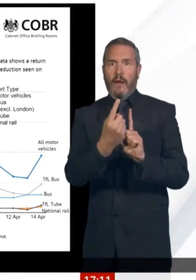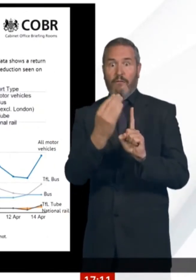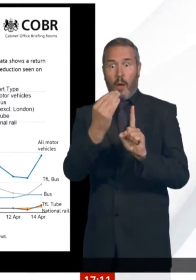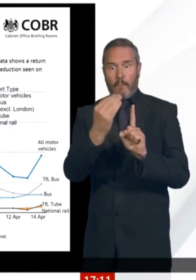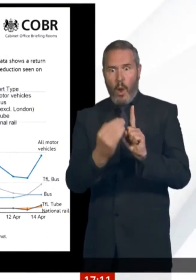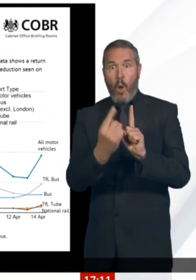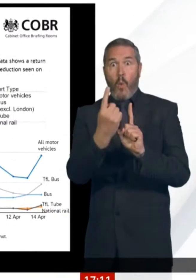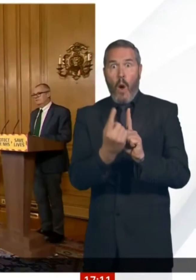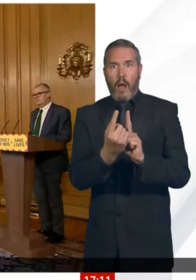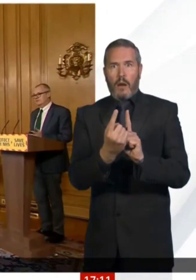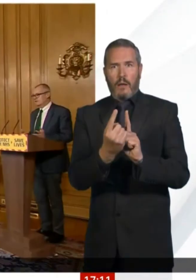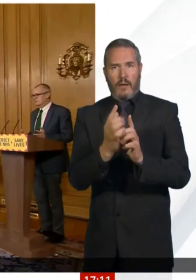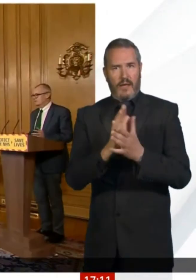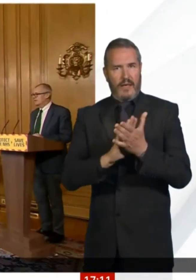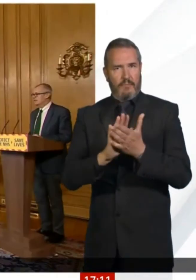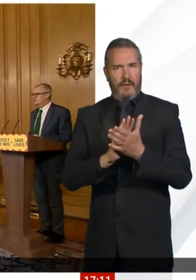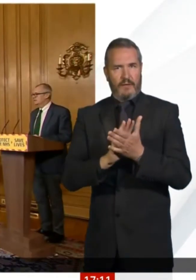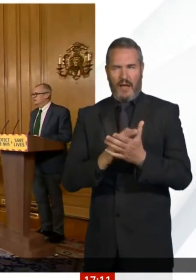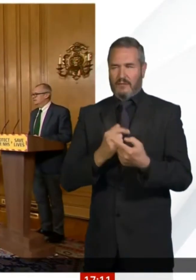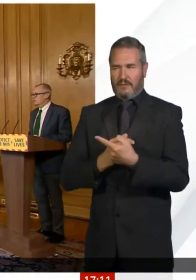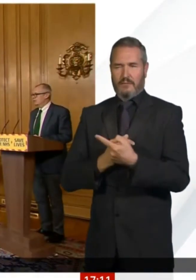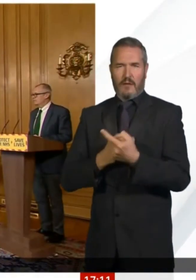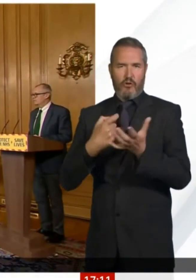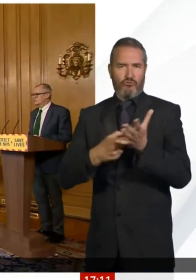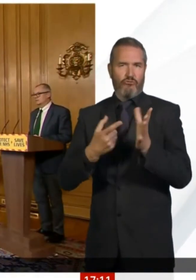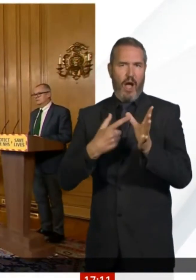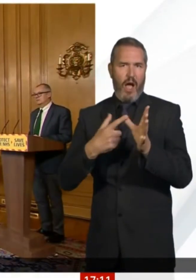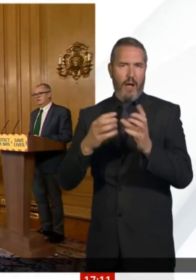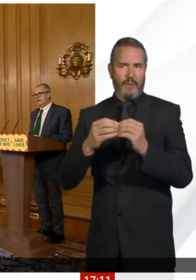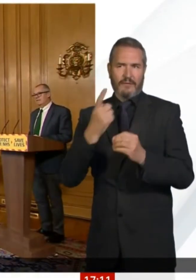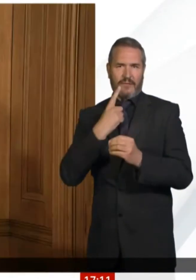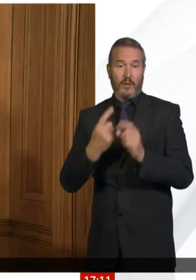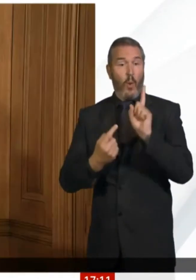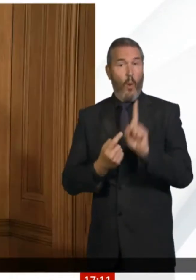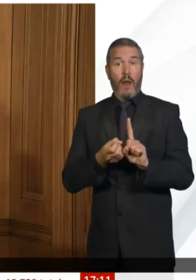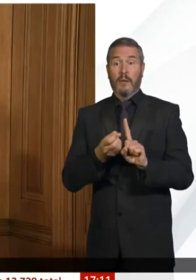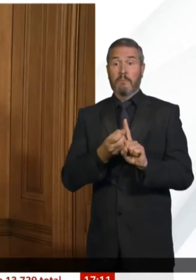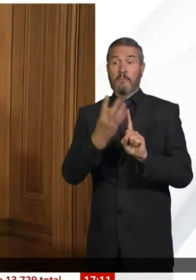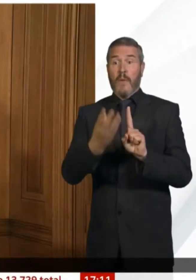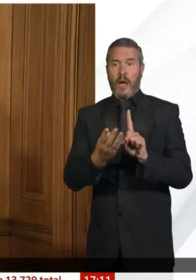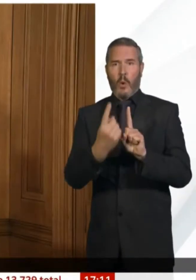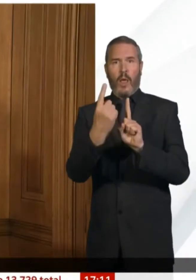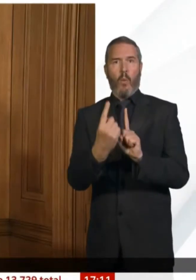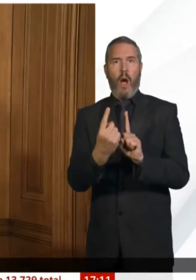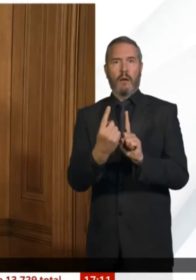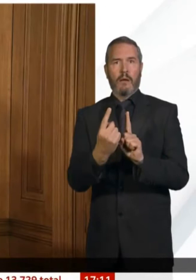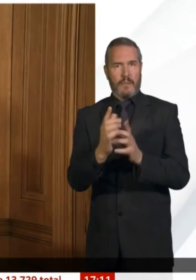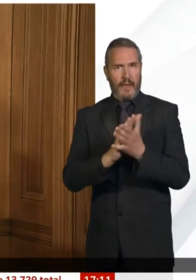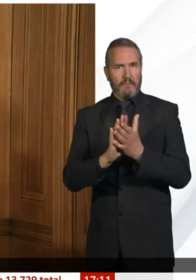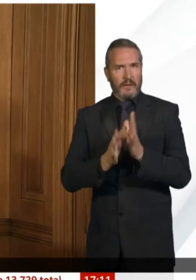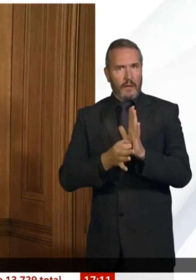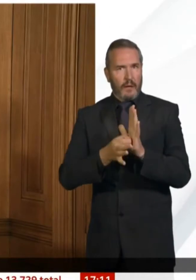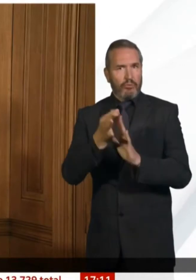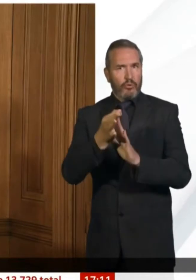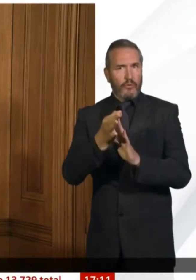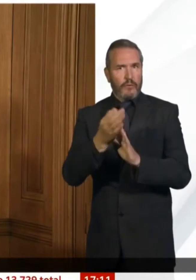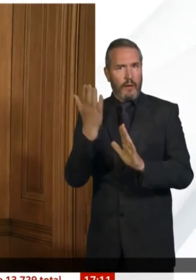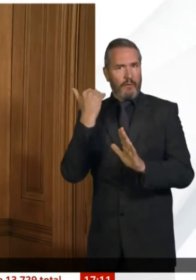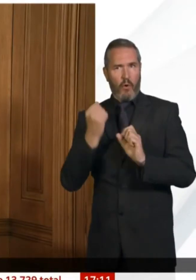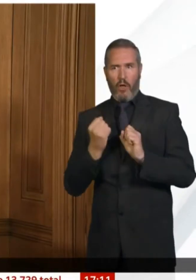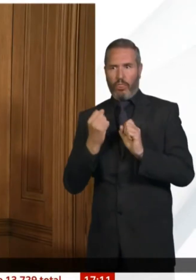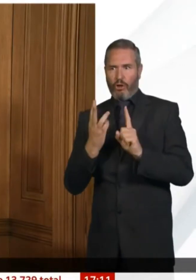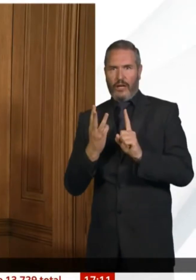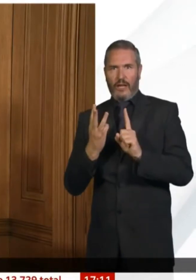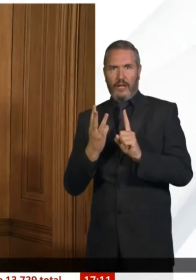1, meaning, as the First Secretary has said, that one person will on average be infecting fewer than one other